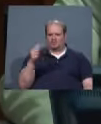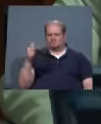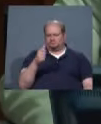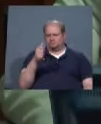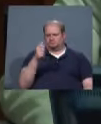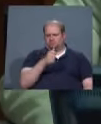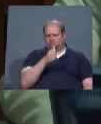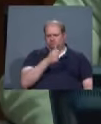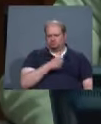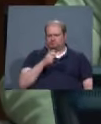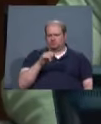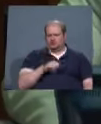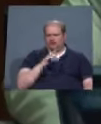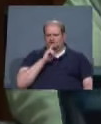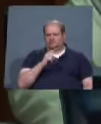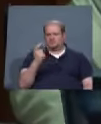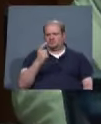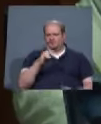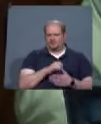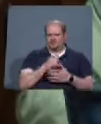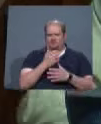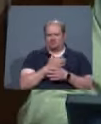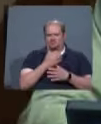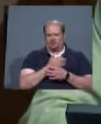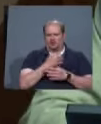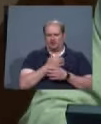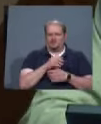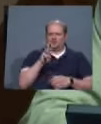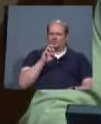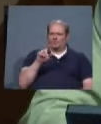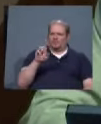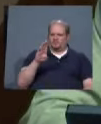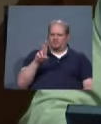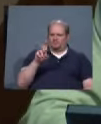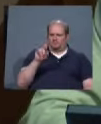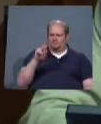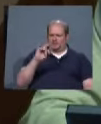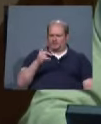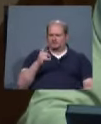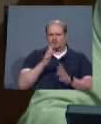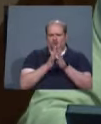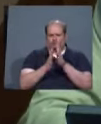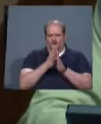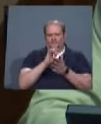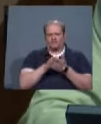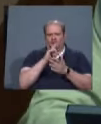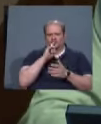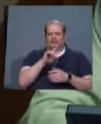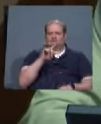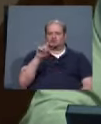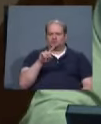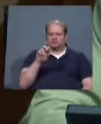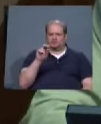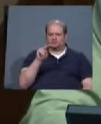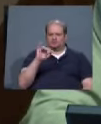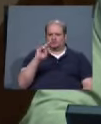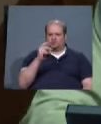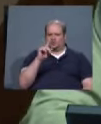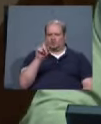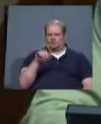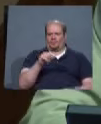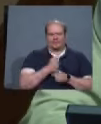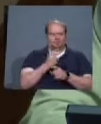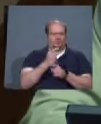there, you know, that would be something that would bother her. Well, busing and traffic are legitimate zoning questions, and that was a proper